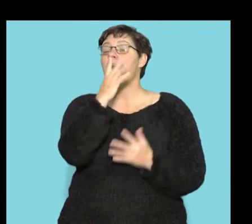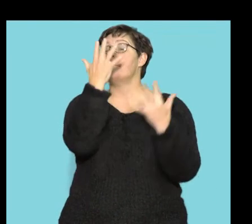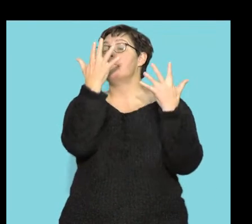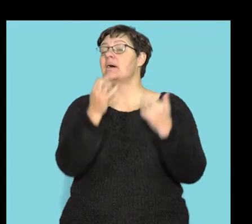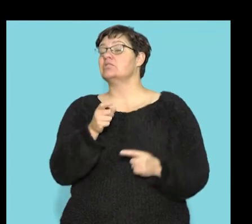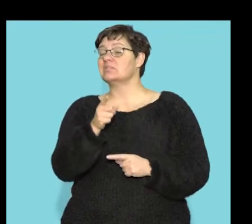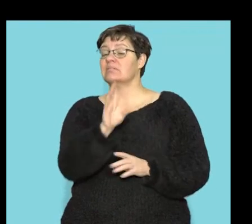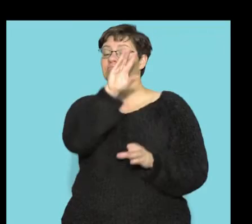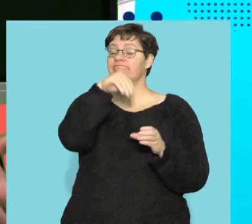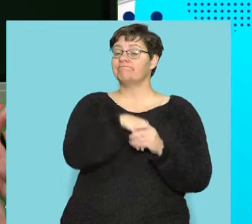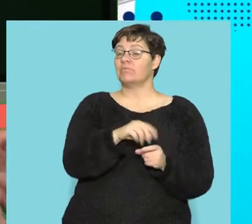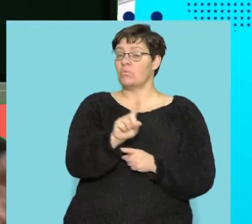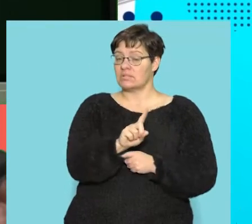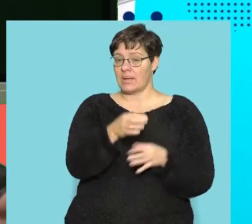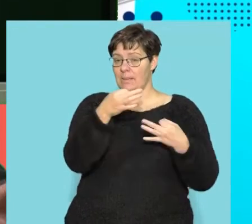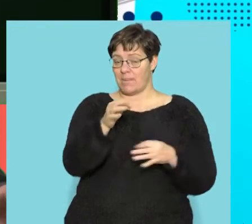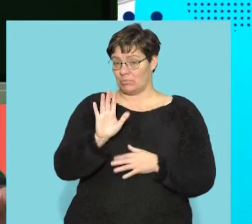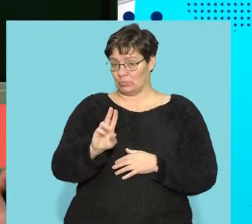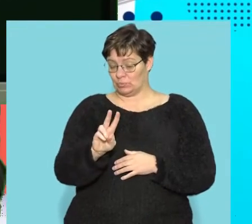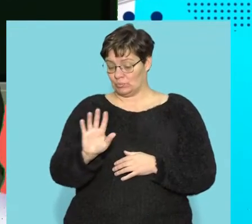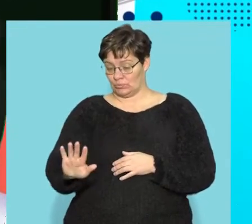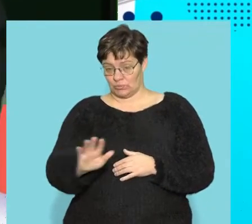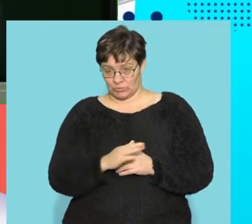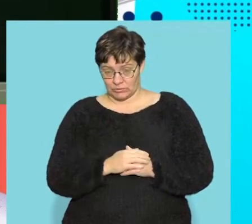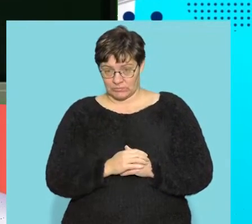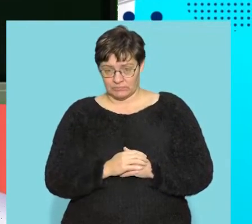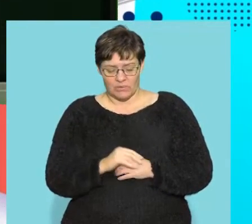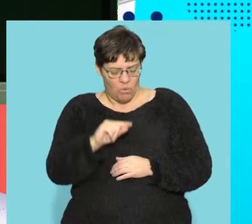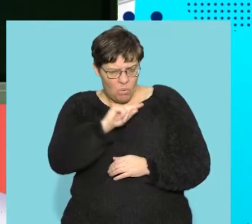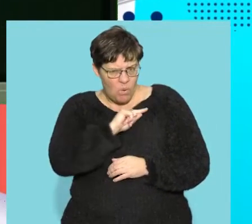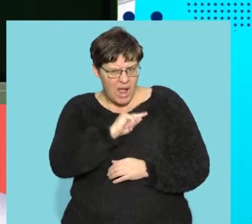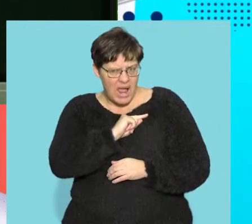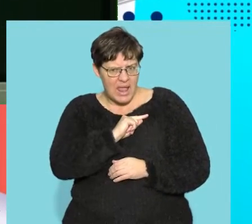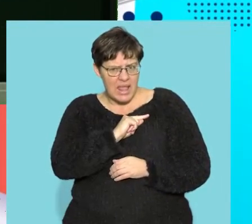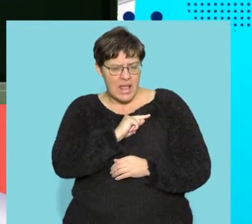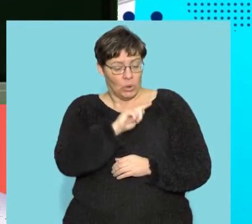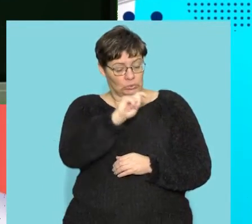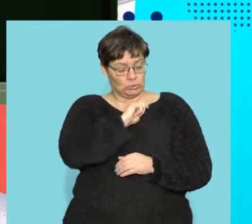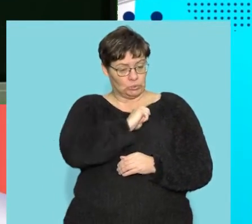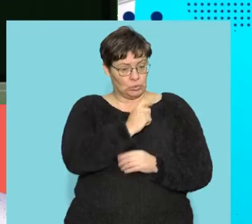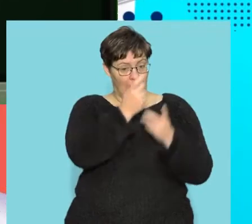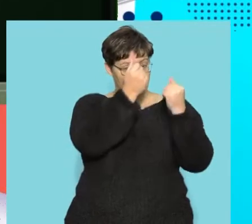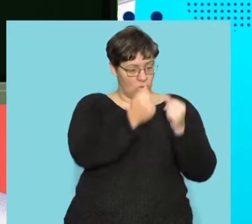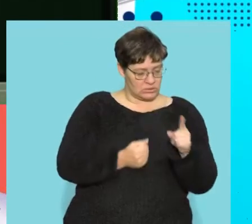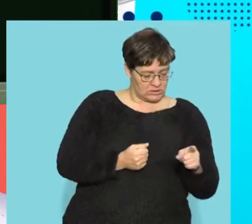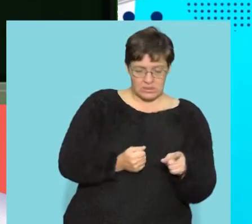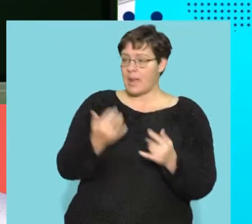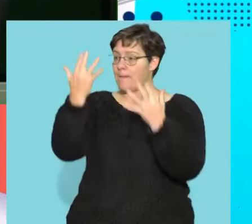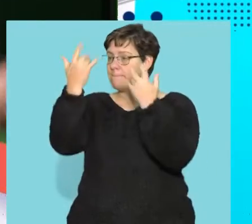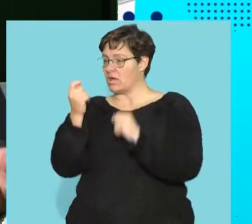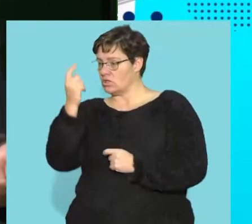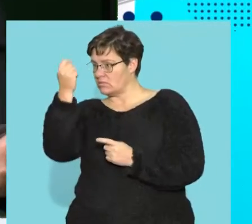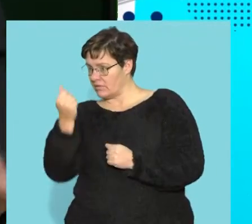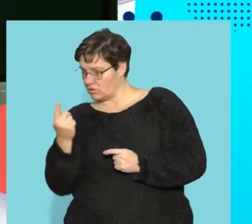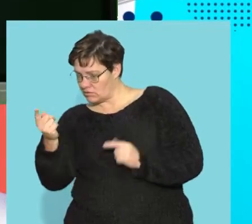which falls within the ambit of paper 2. The question says, why must you compare actual figures with